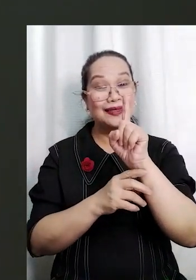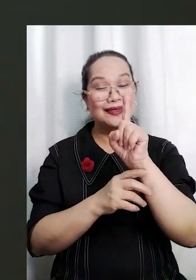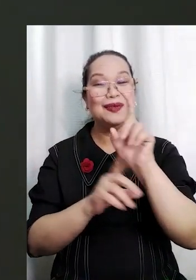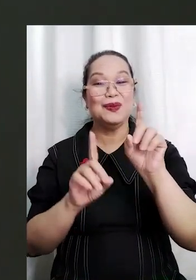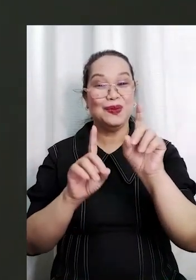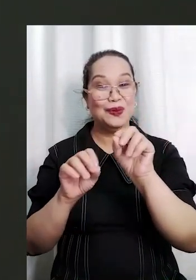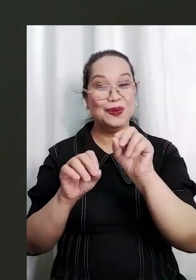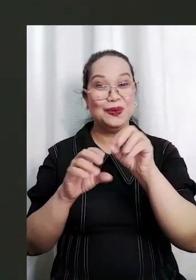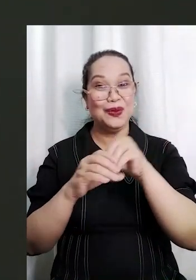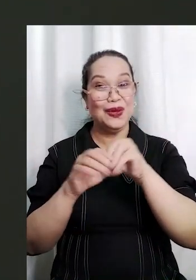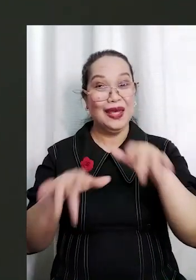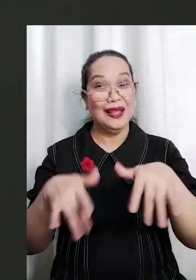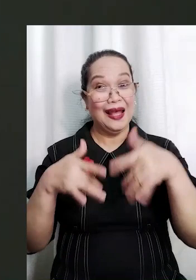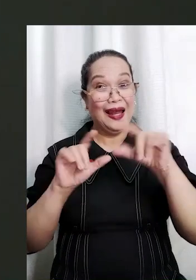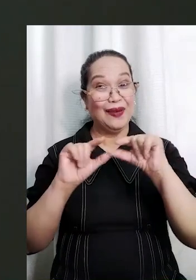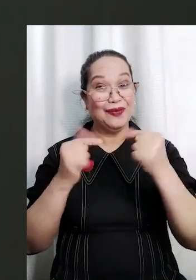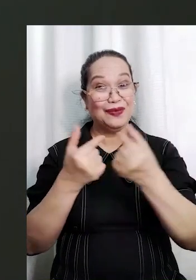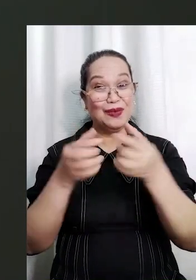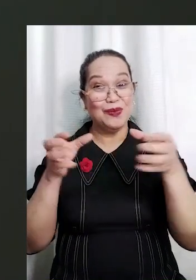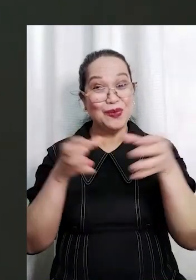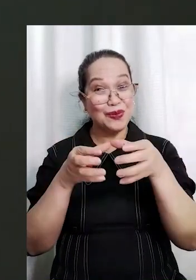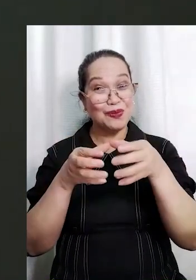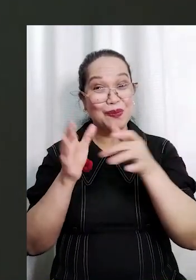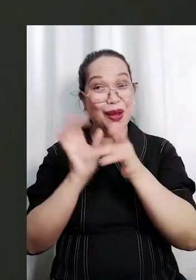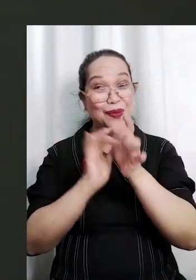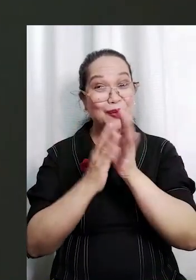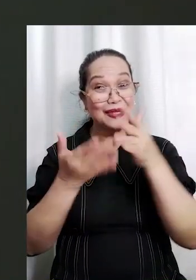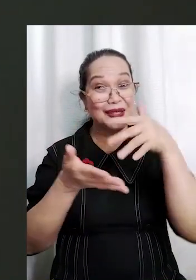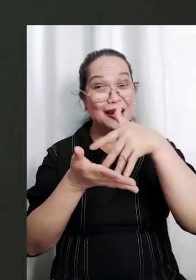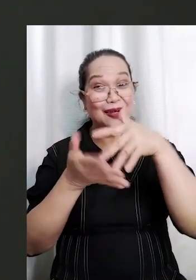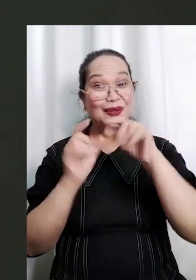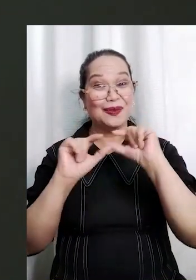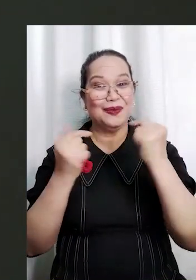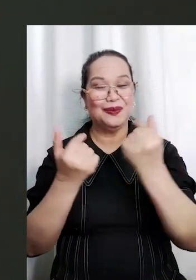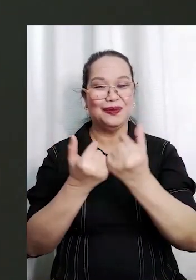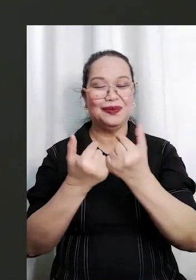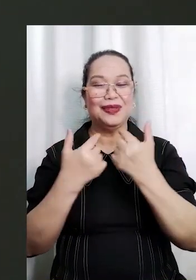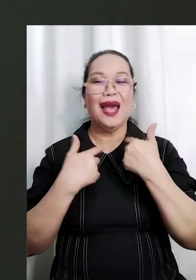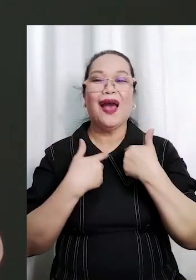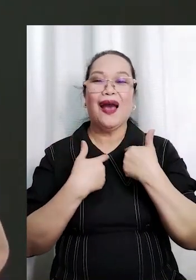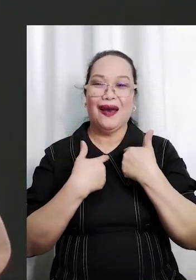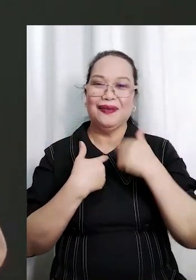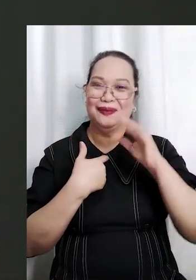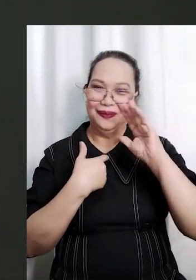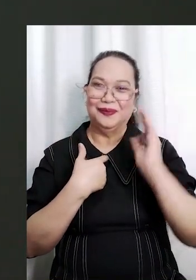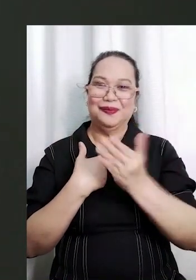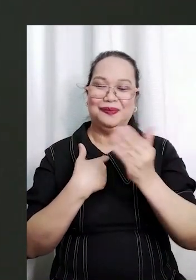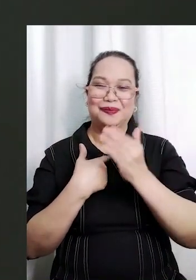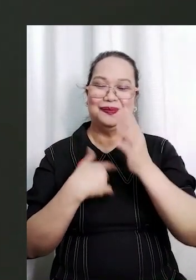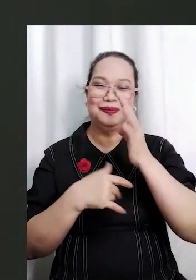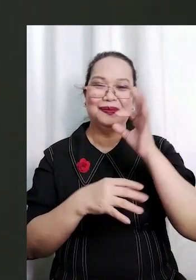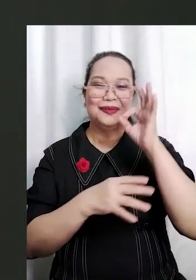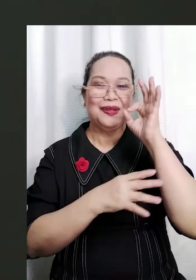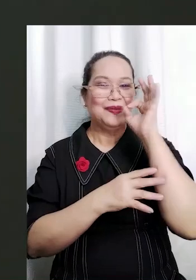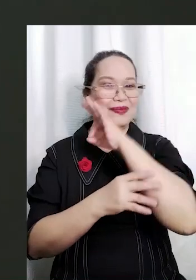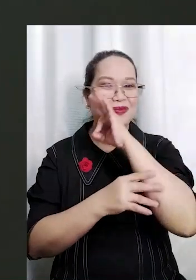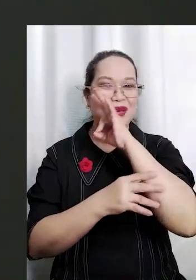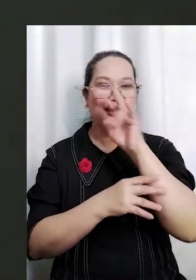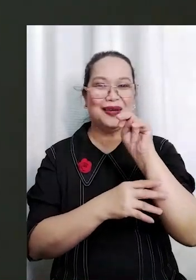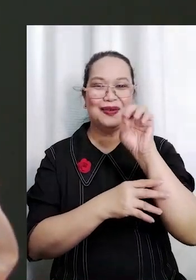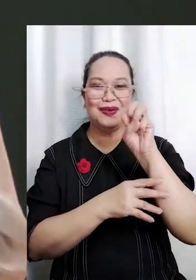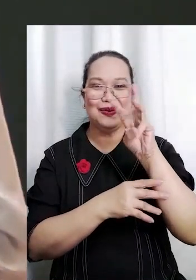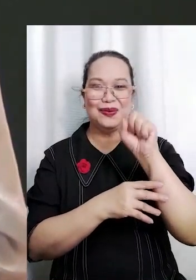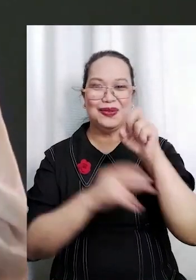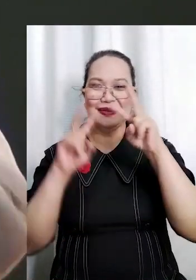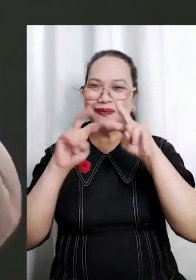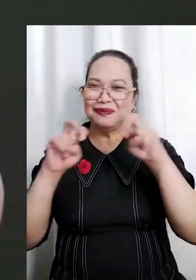ginagawa namin sa aming life group, yung grupo ng mga kalalakihan, meron po kaming exercise na ang tawag ay fake news